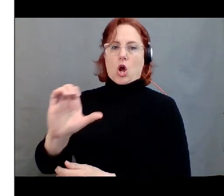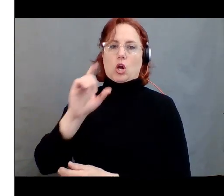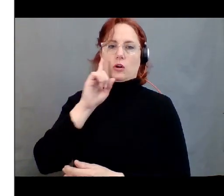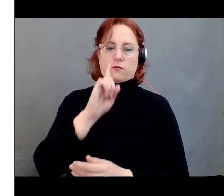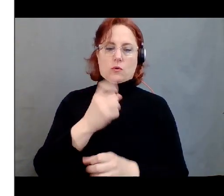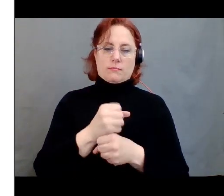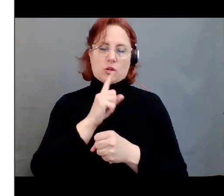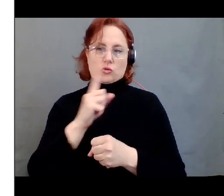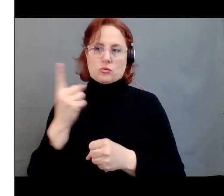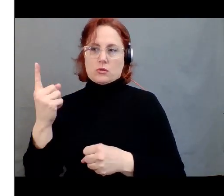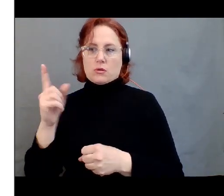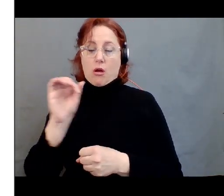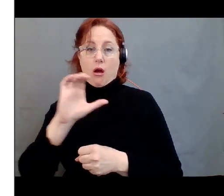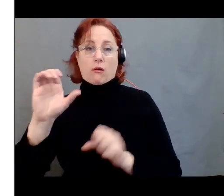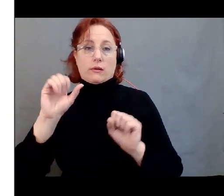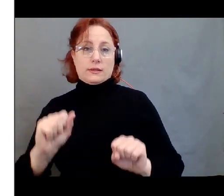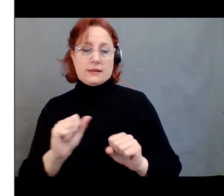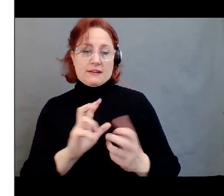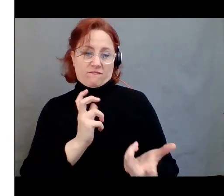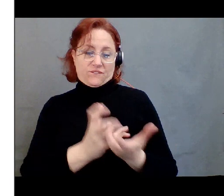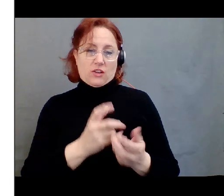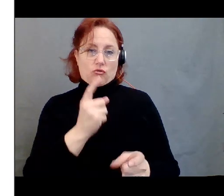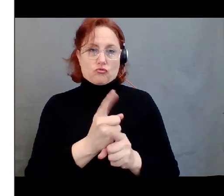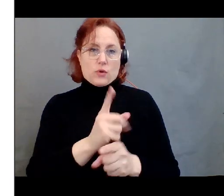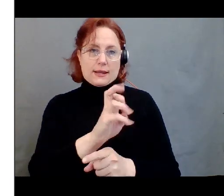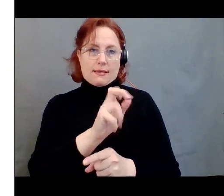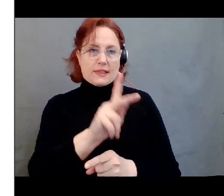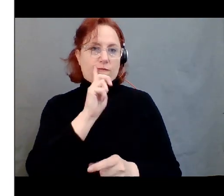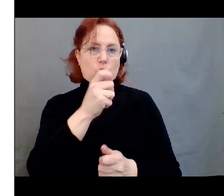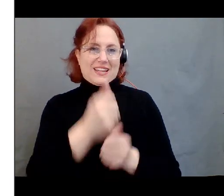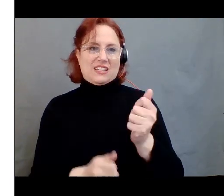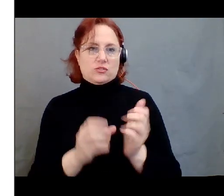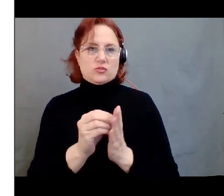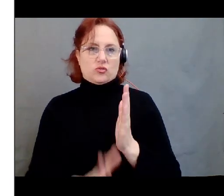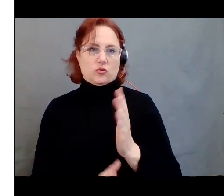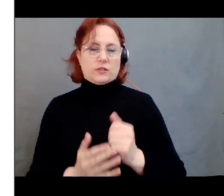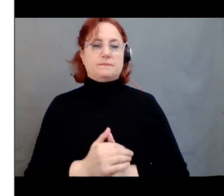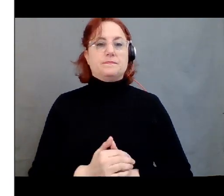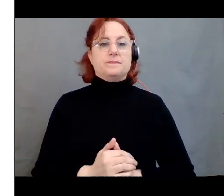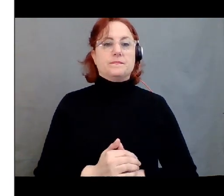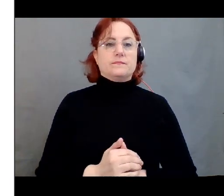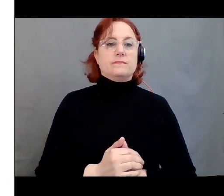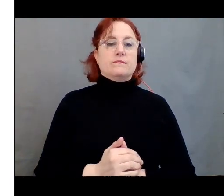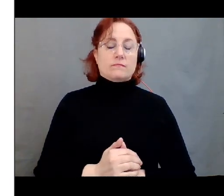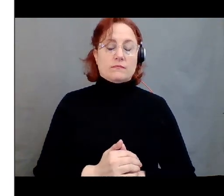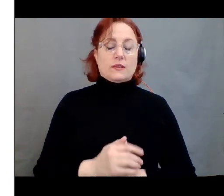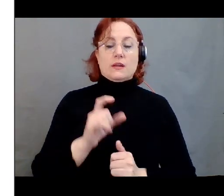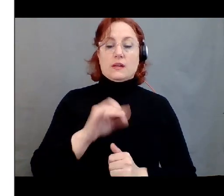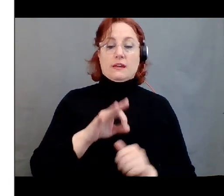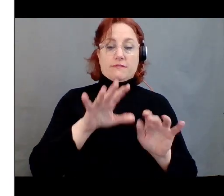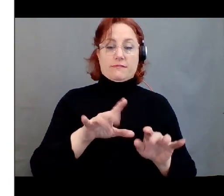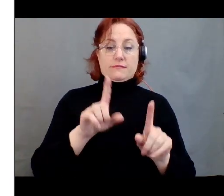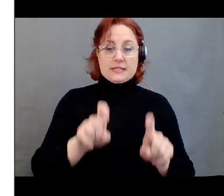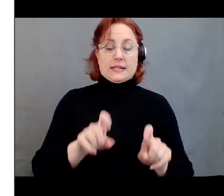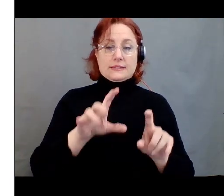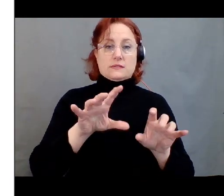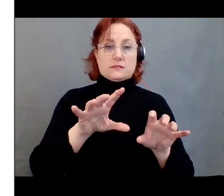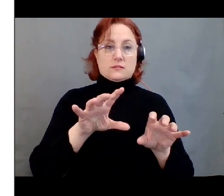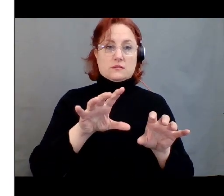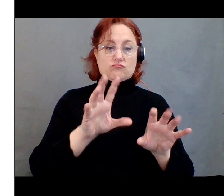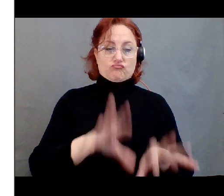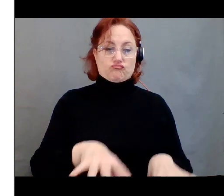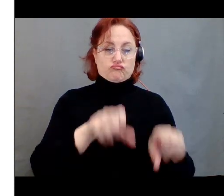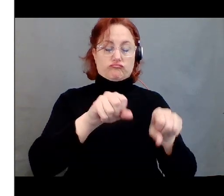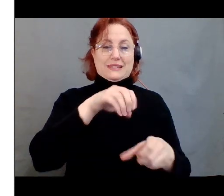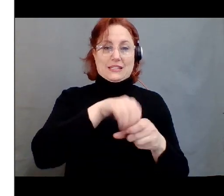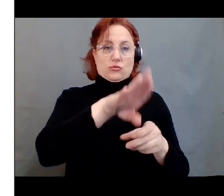exams and quizzes. When an exam, quiz, or final will be proctored within your department or administered through Canvas, please